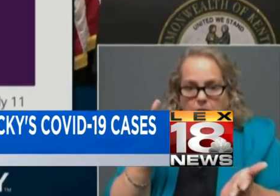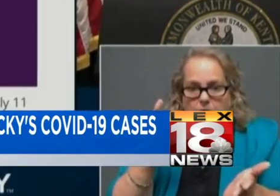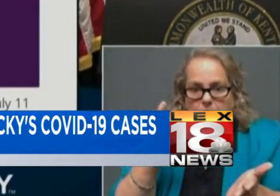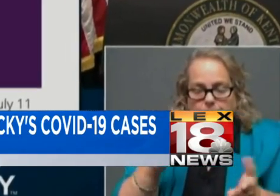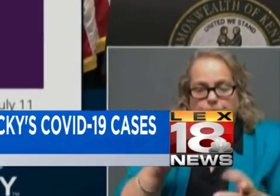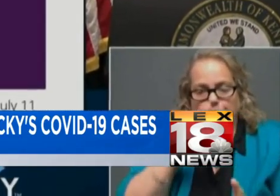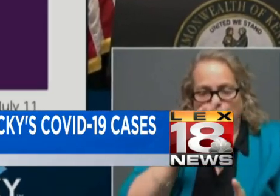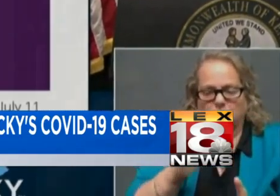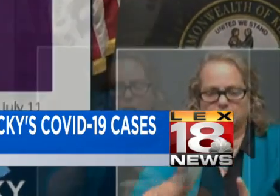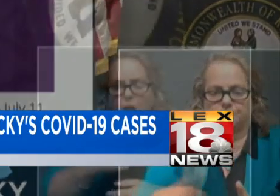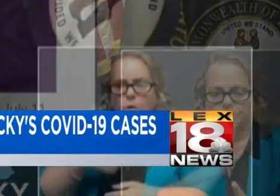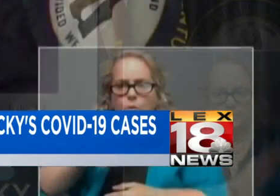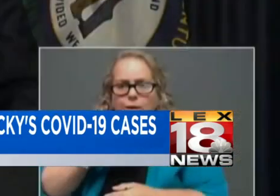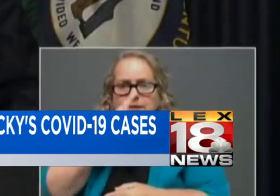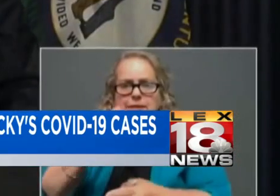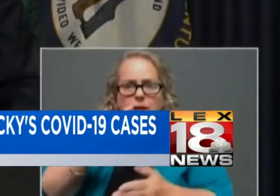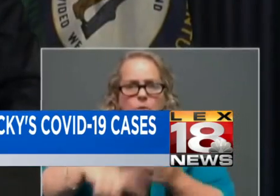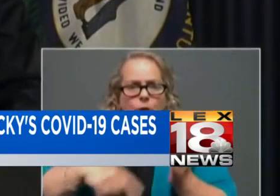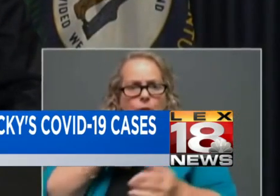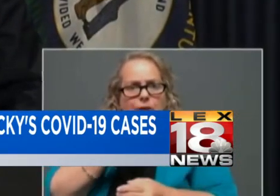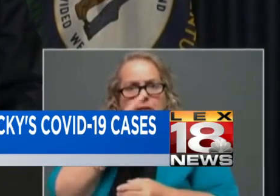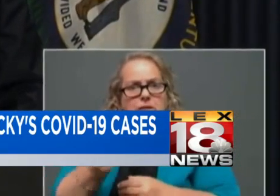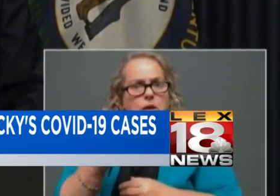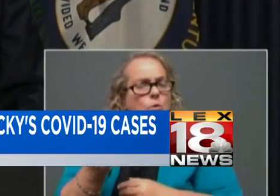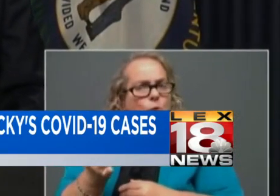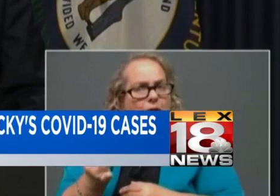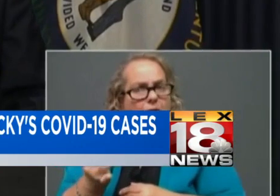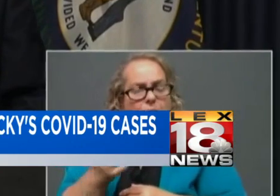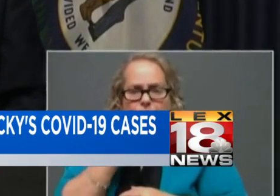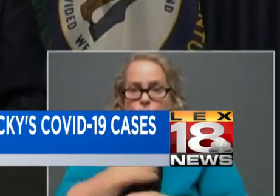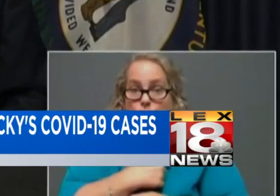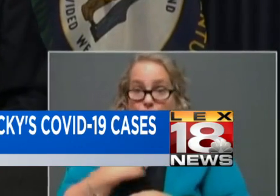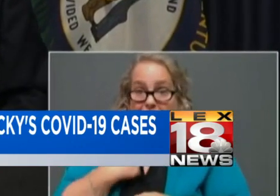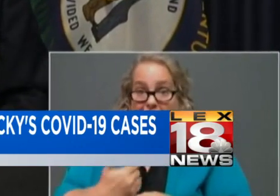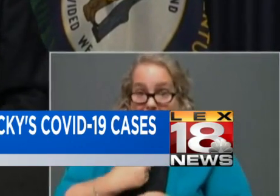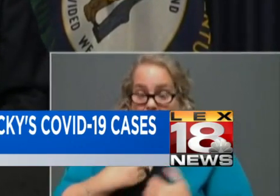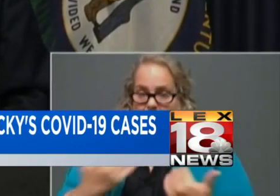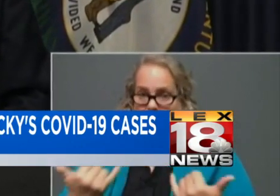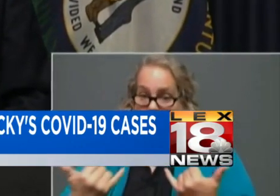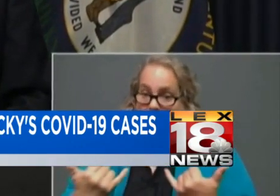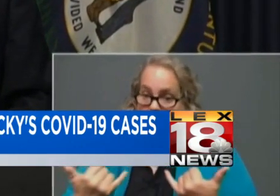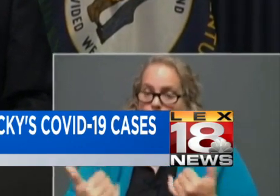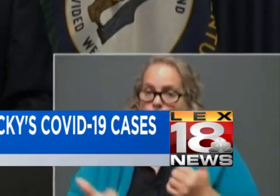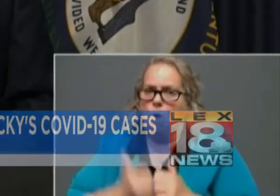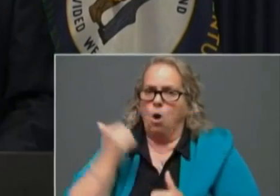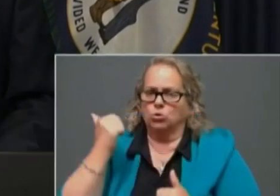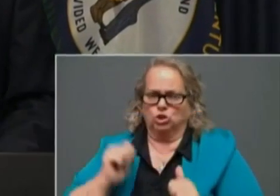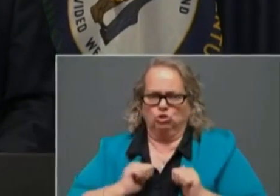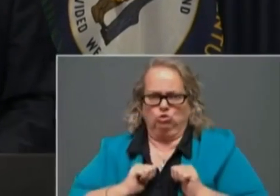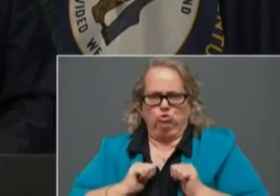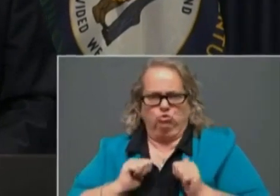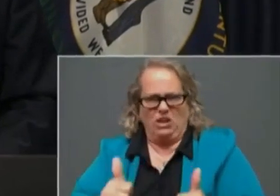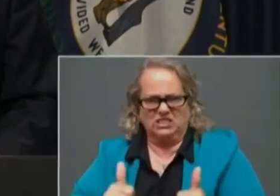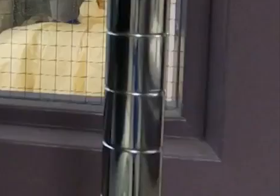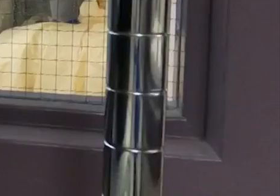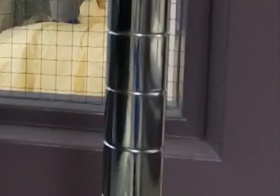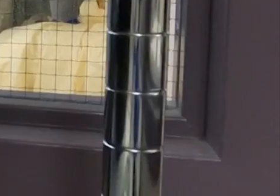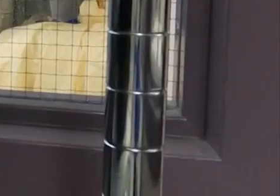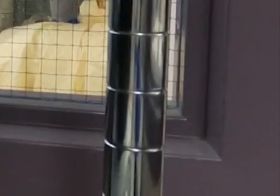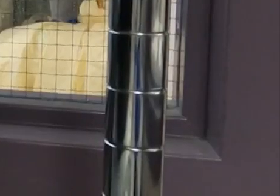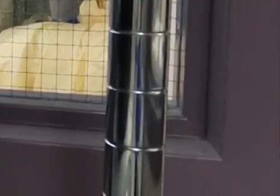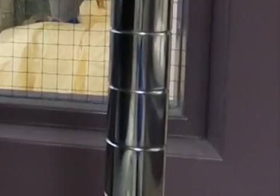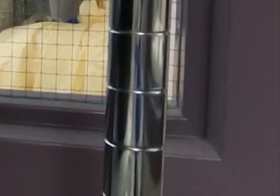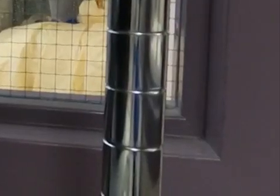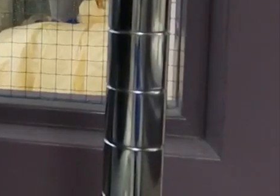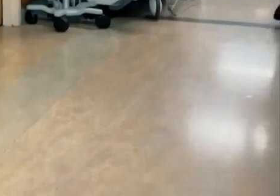5%. We have the most aggressive variant that we have seen to date in our battle against COVID. He